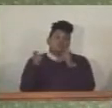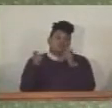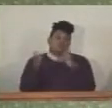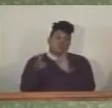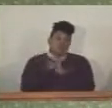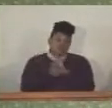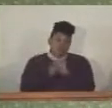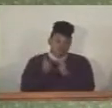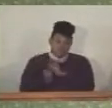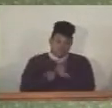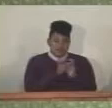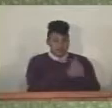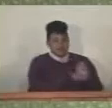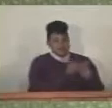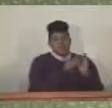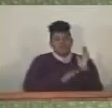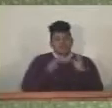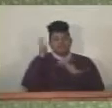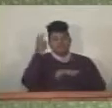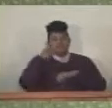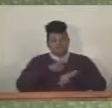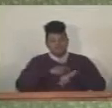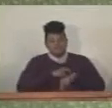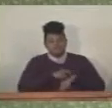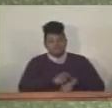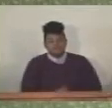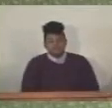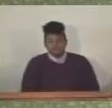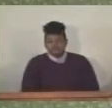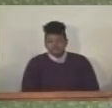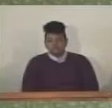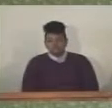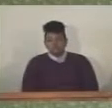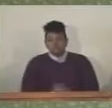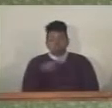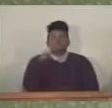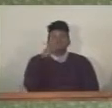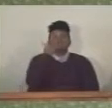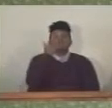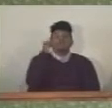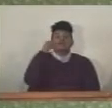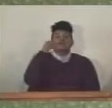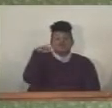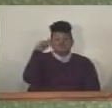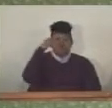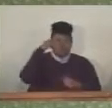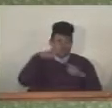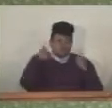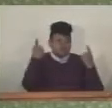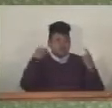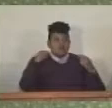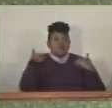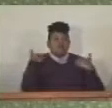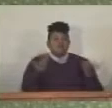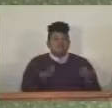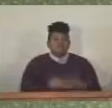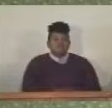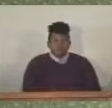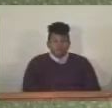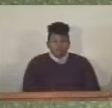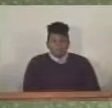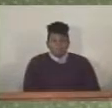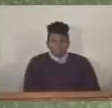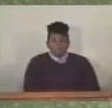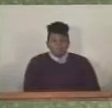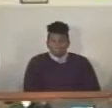Challenge it. I would expect nothing less, Senator. Mr. President, I ask for a second reading of the